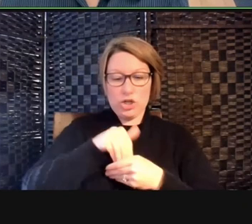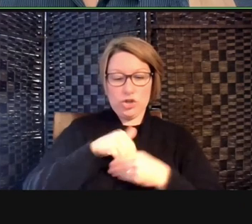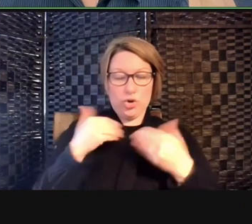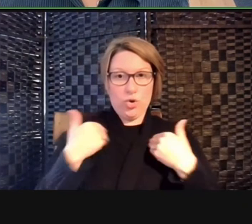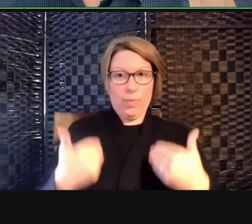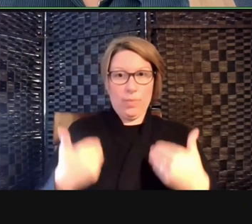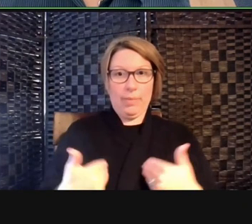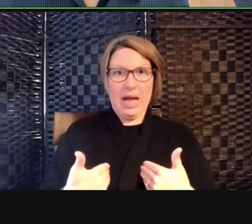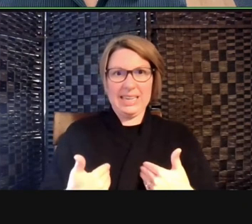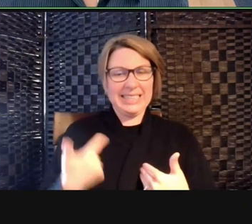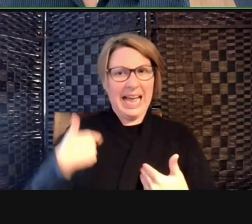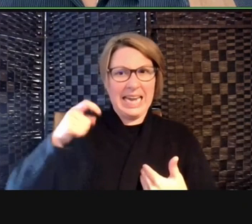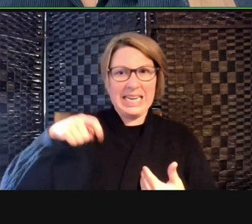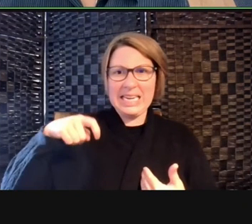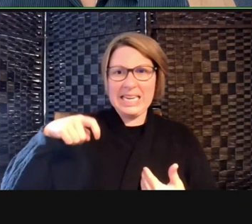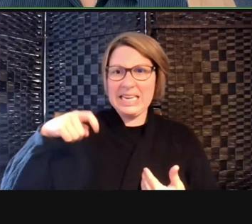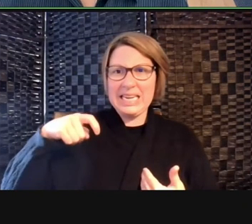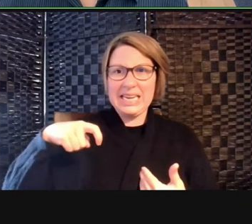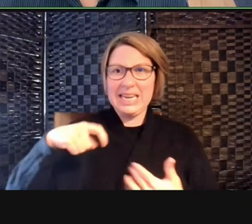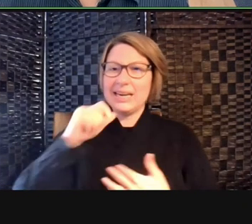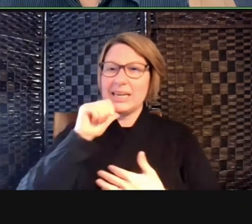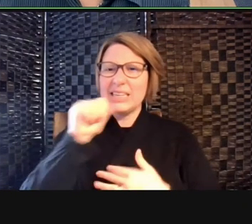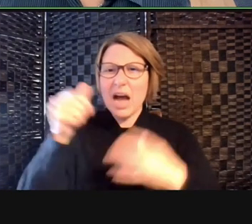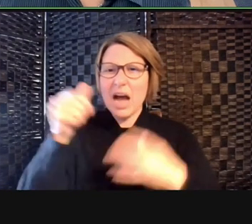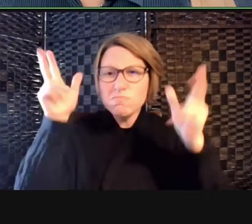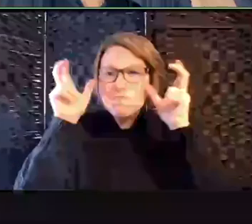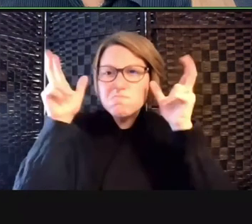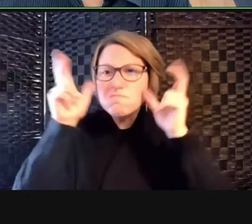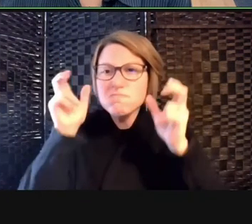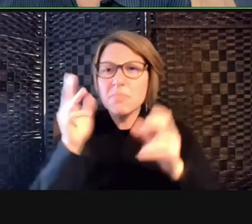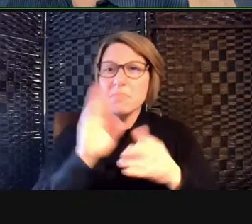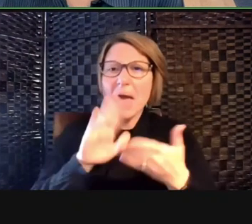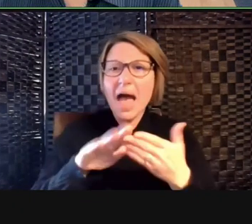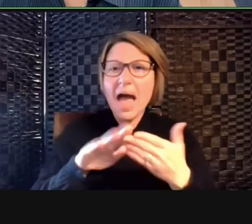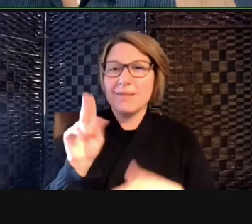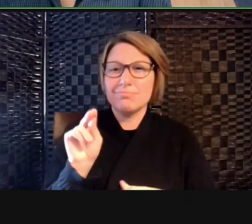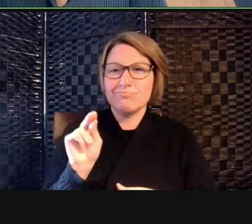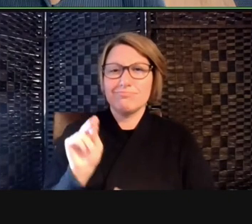them they need that. It's not them being naughty or bad.